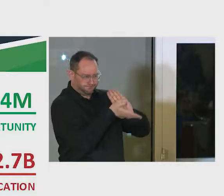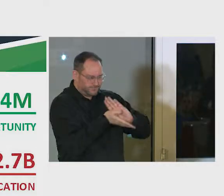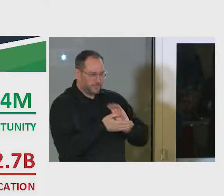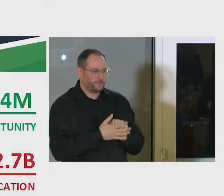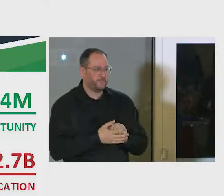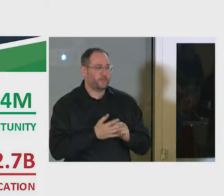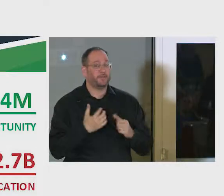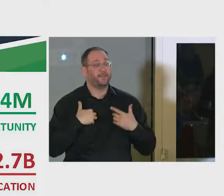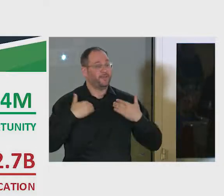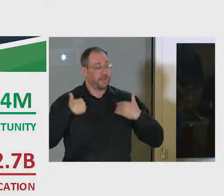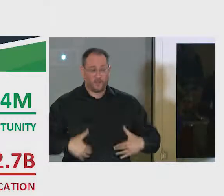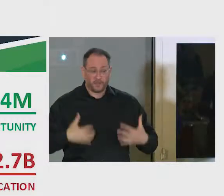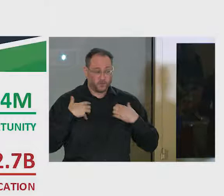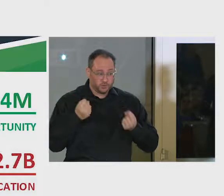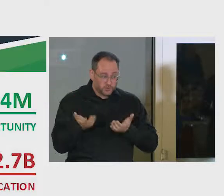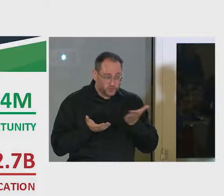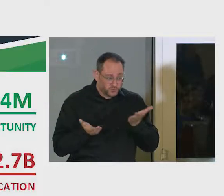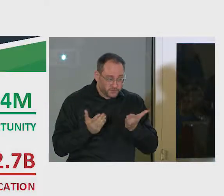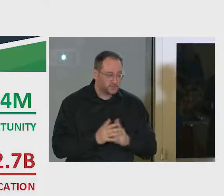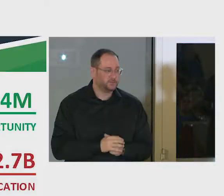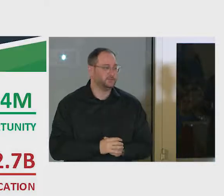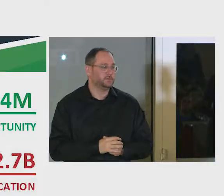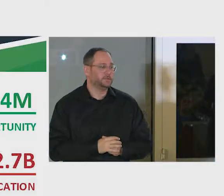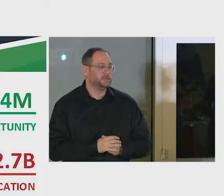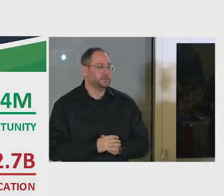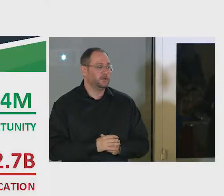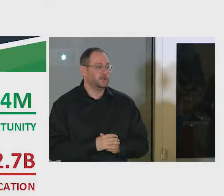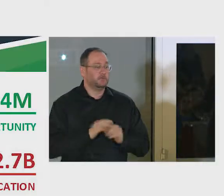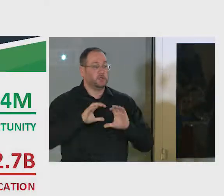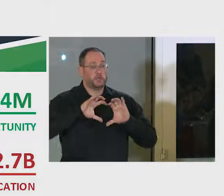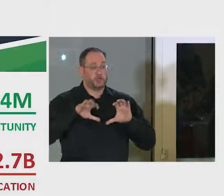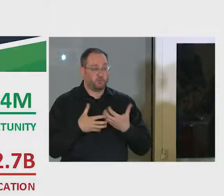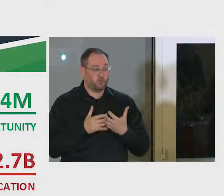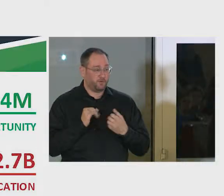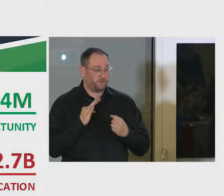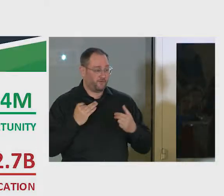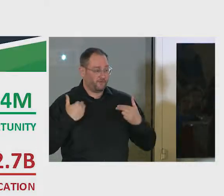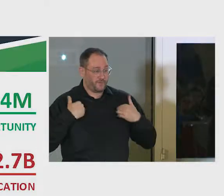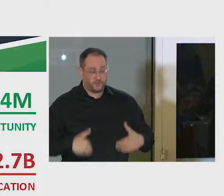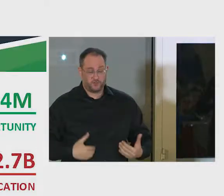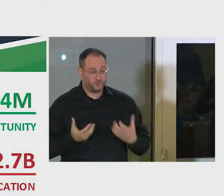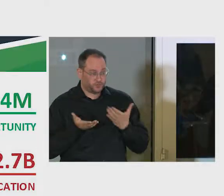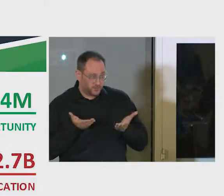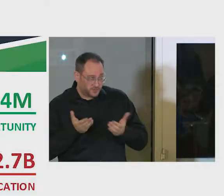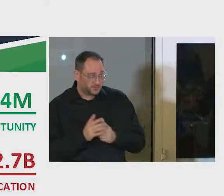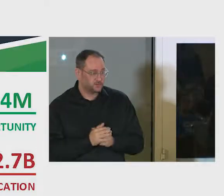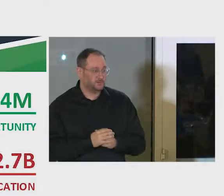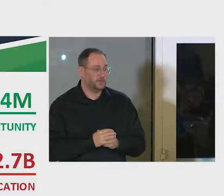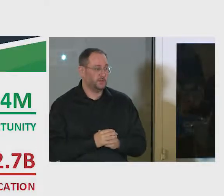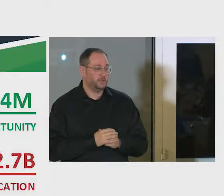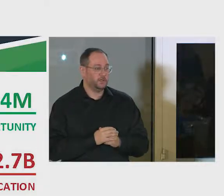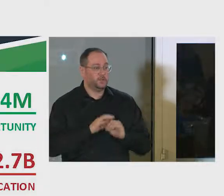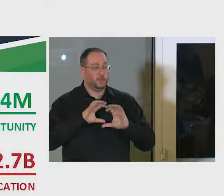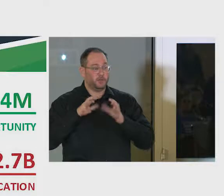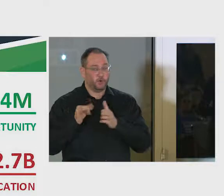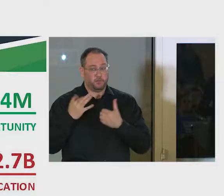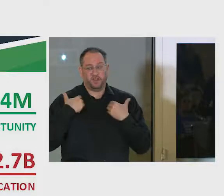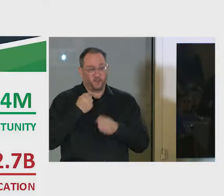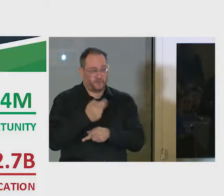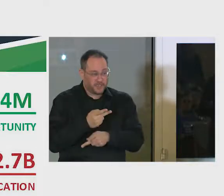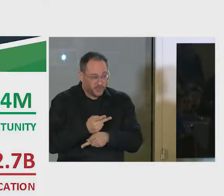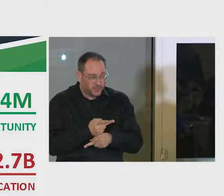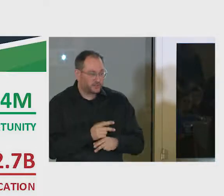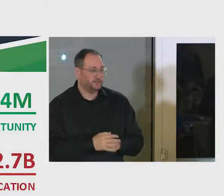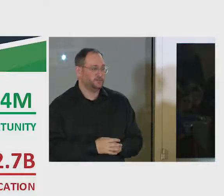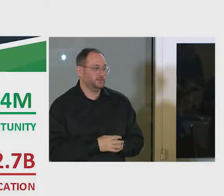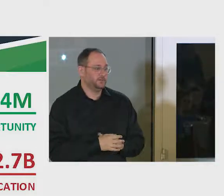like our Department of Human Services. There are programs like our Department of Healthcare Finance. This is where that big pot of Medicaid